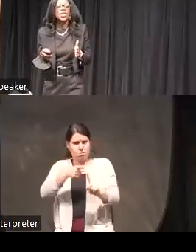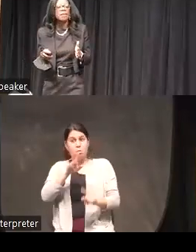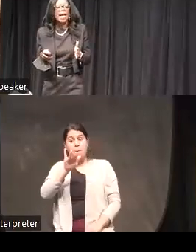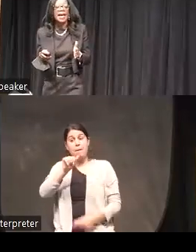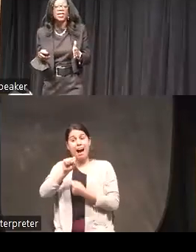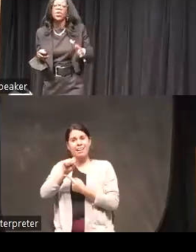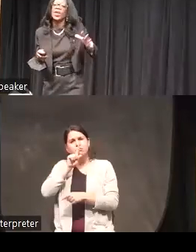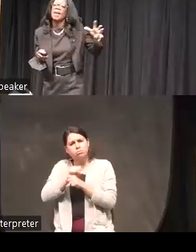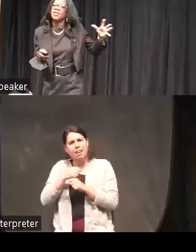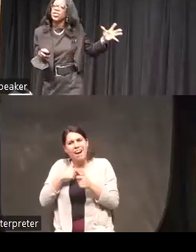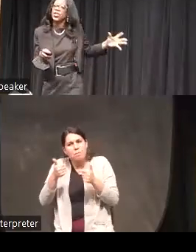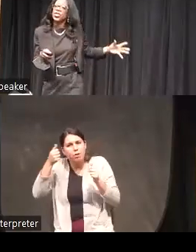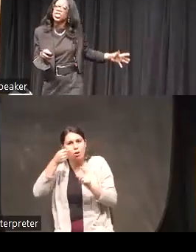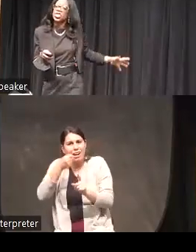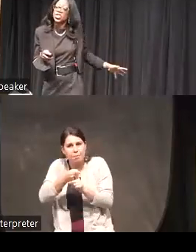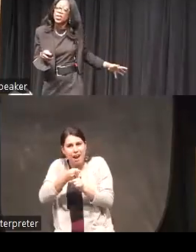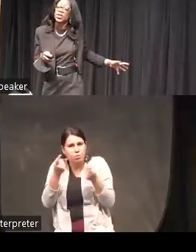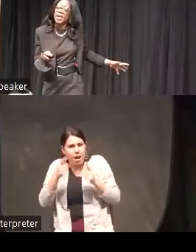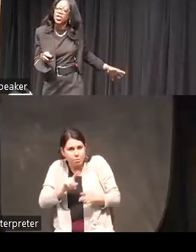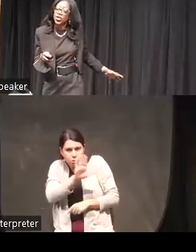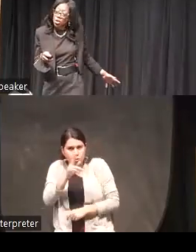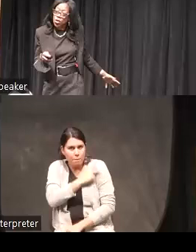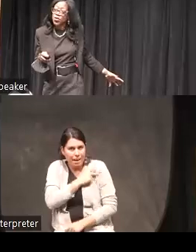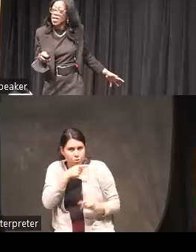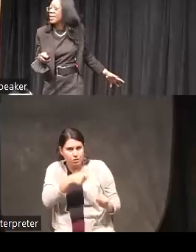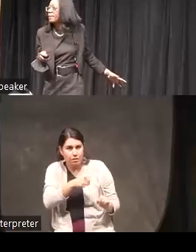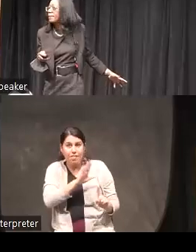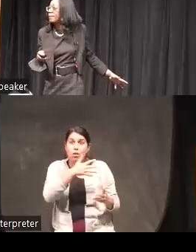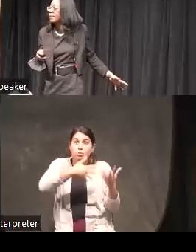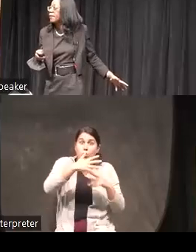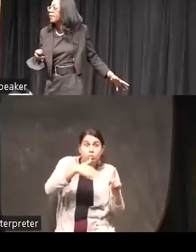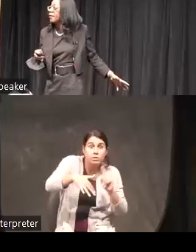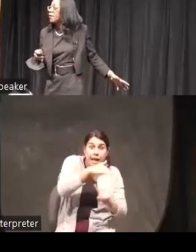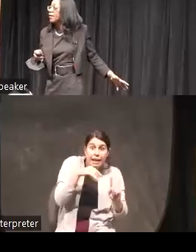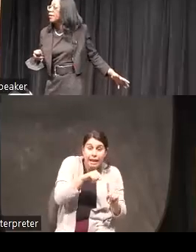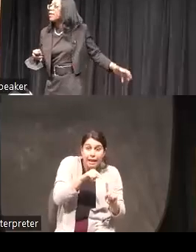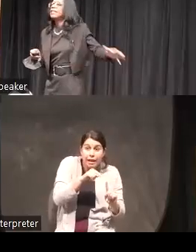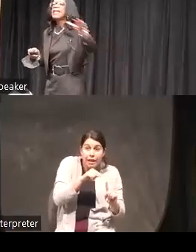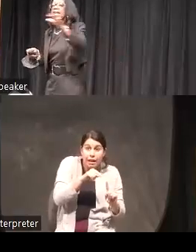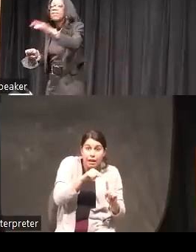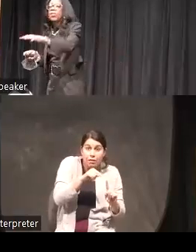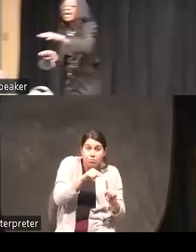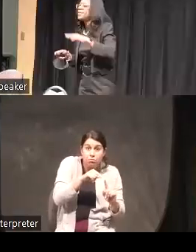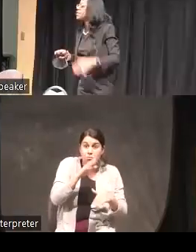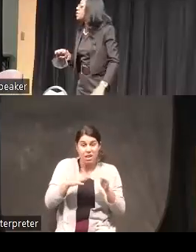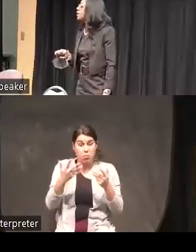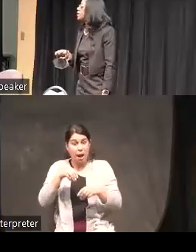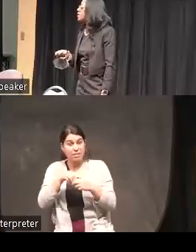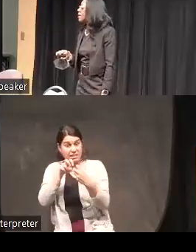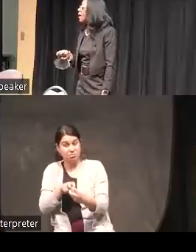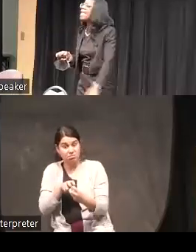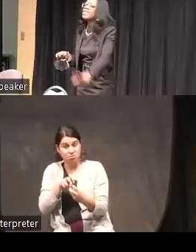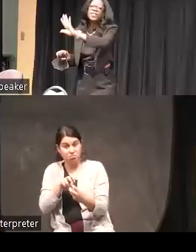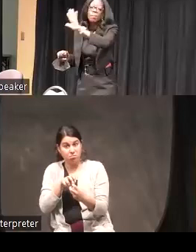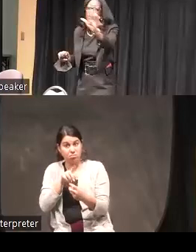bigger impact on what happens to your patient's social setting, right? Than even what happens in your clinical